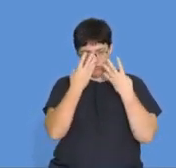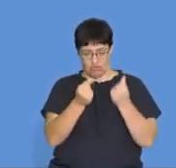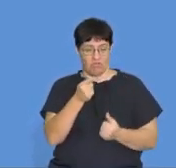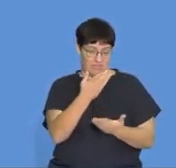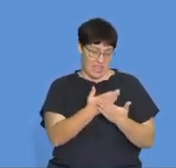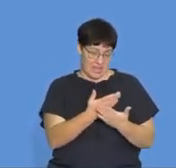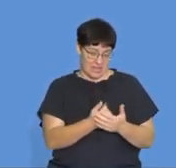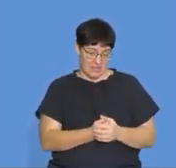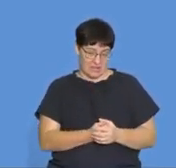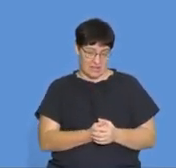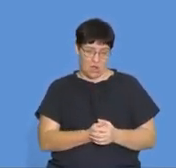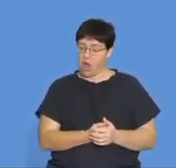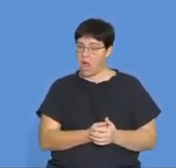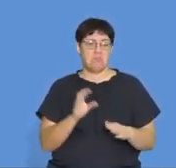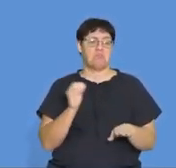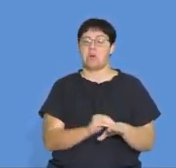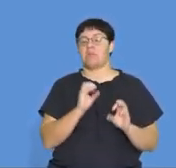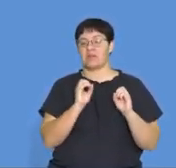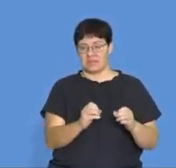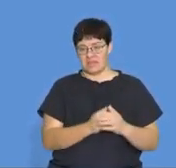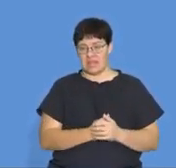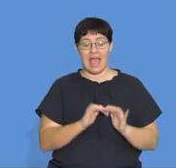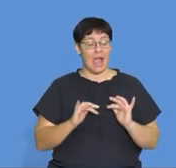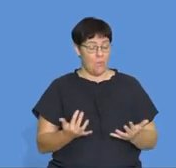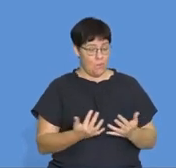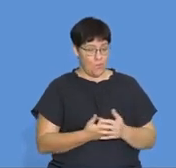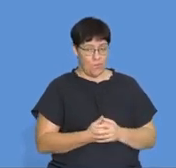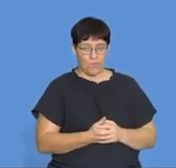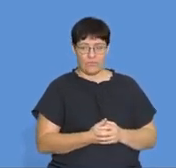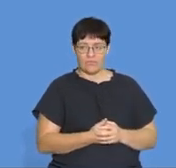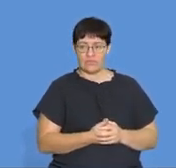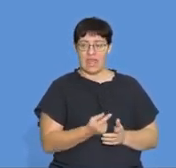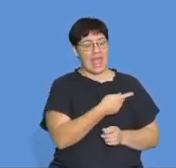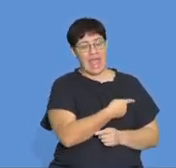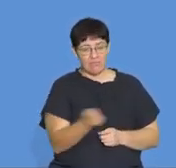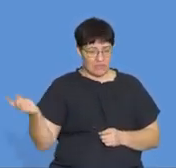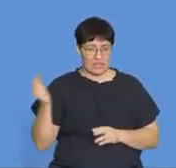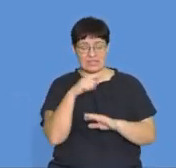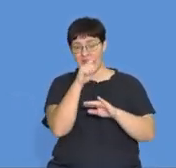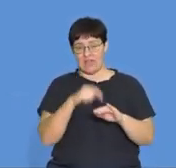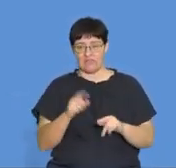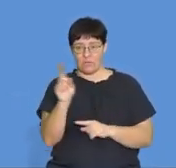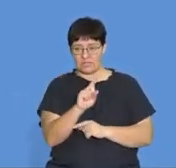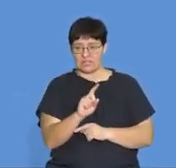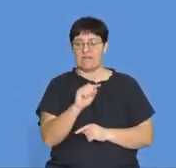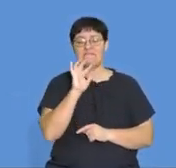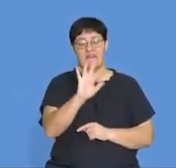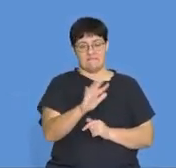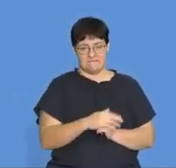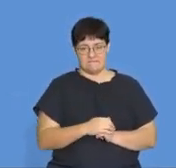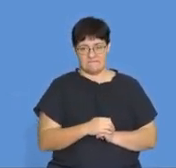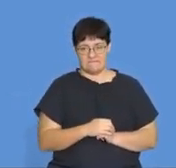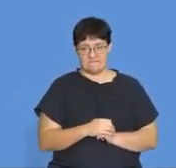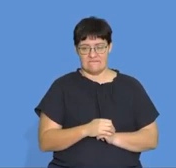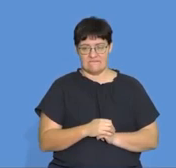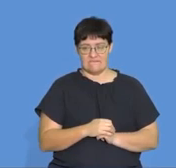this problem without any hassles. And to do that, I will divide everything by 5 because that is my